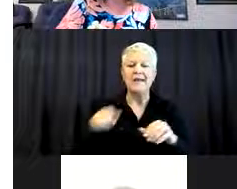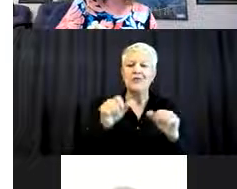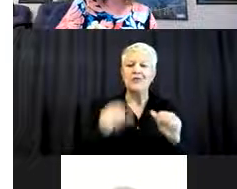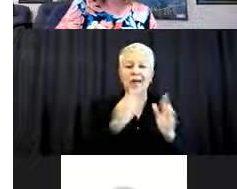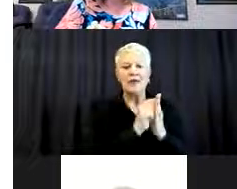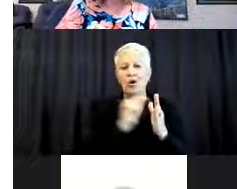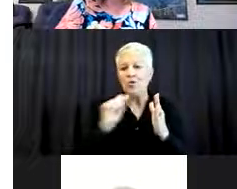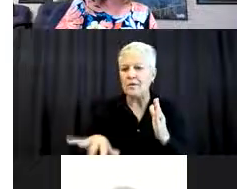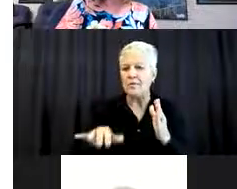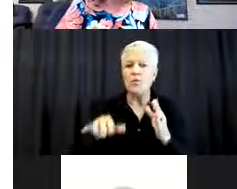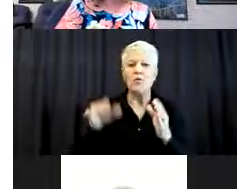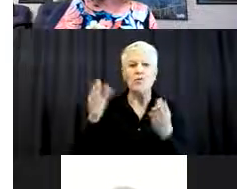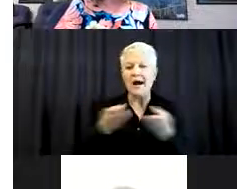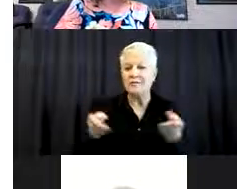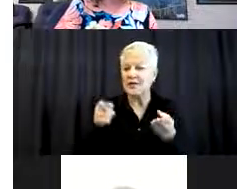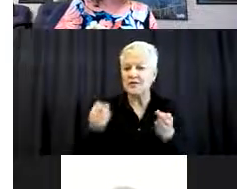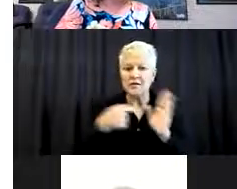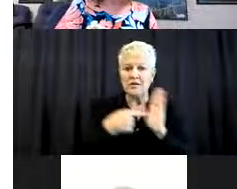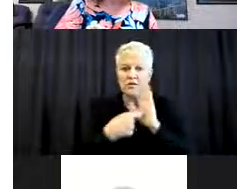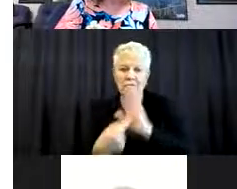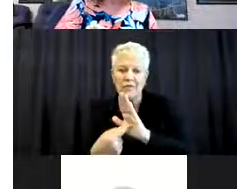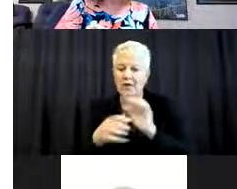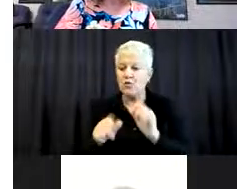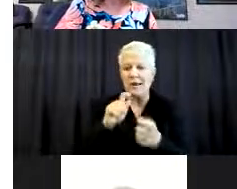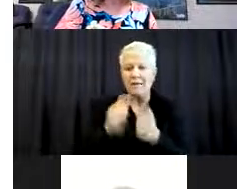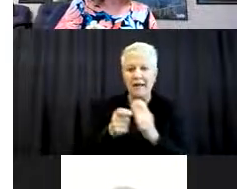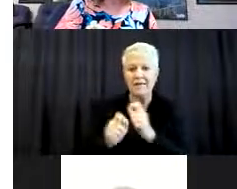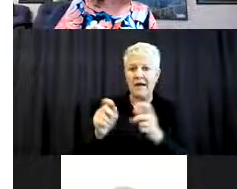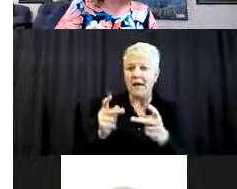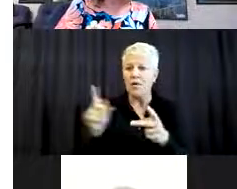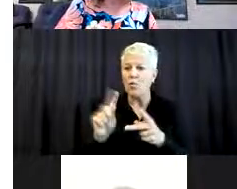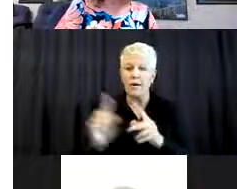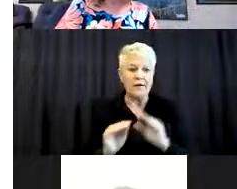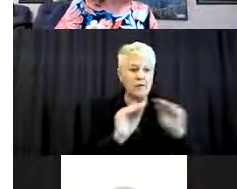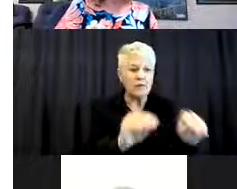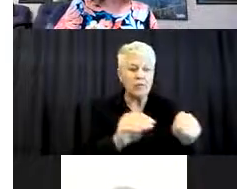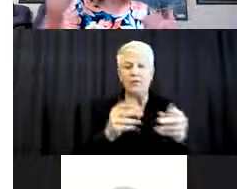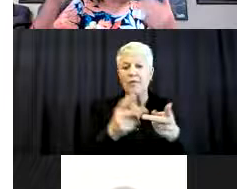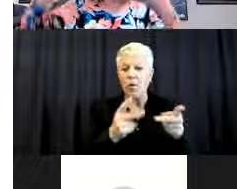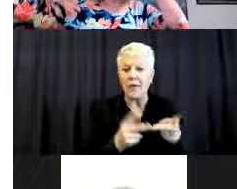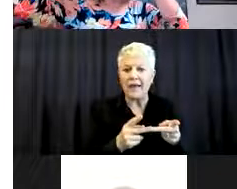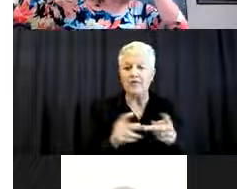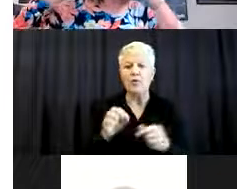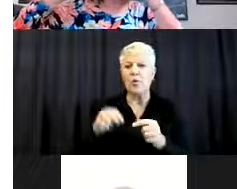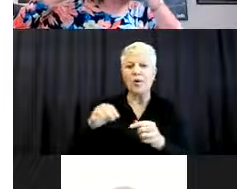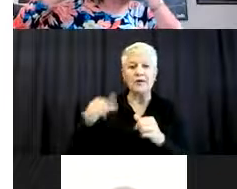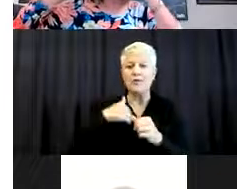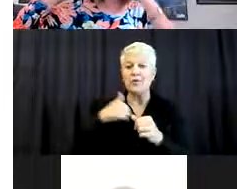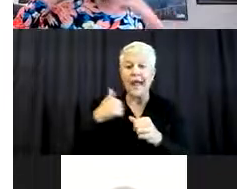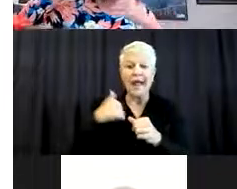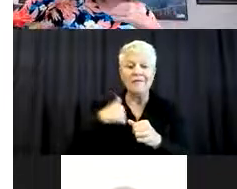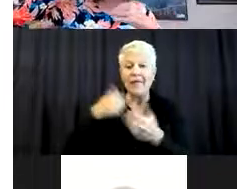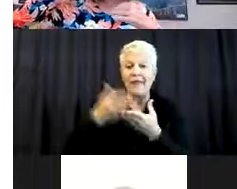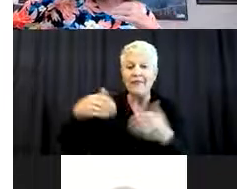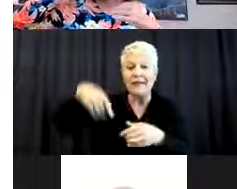change objects you've presented. You can modify locations of objects or different things. You can suspend them closer to the body,